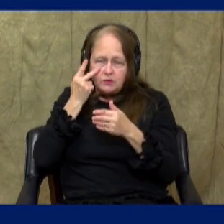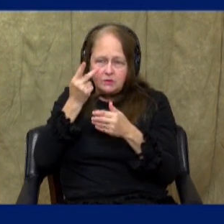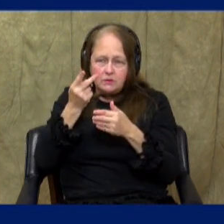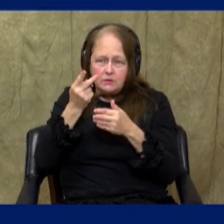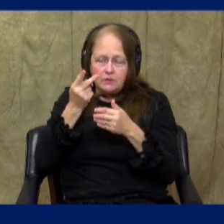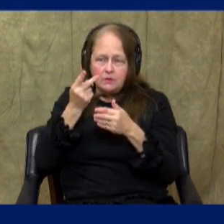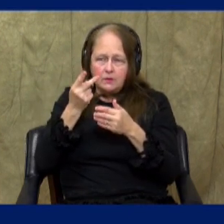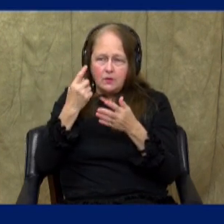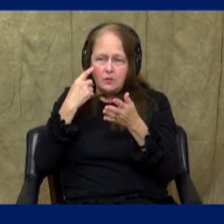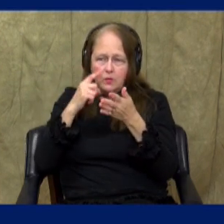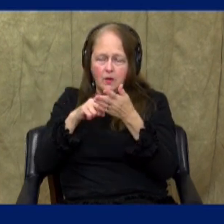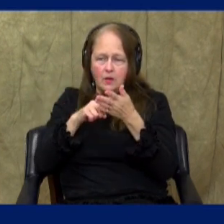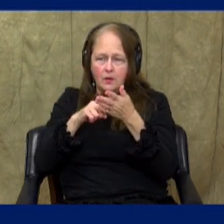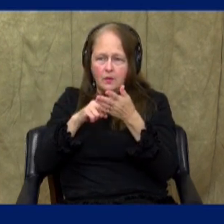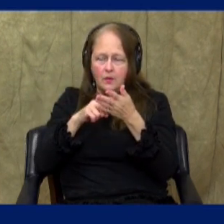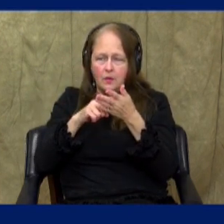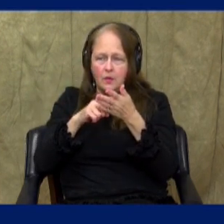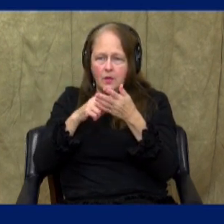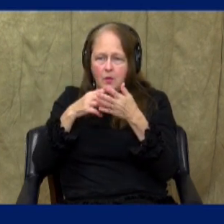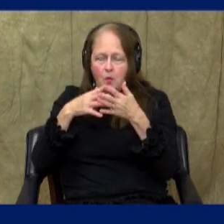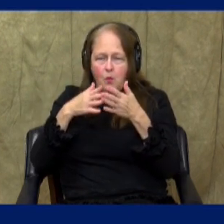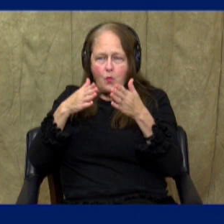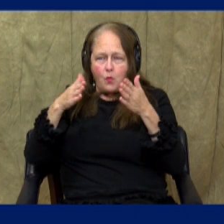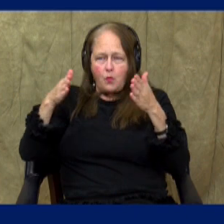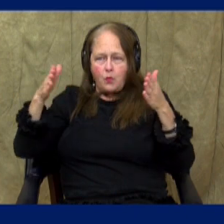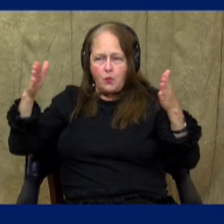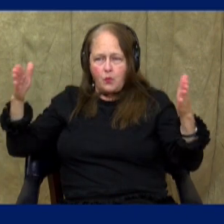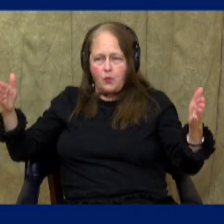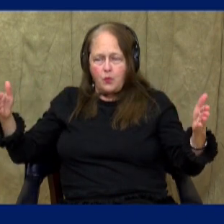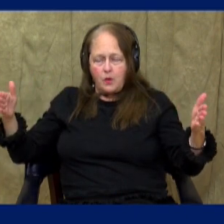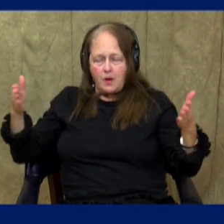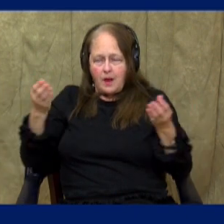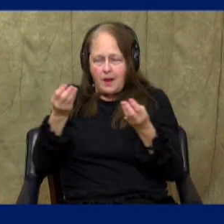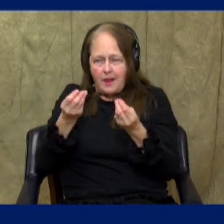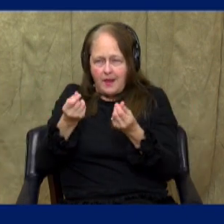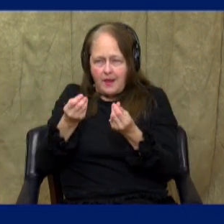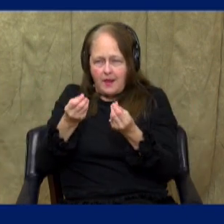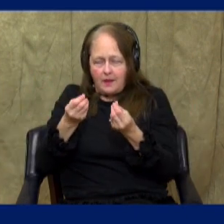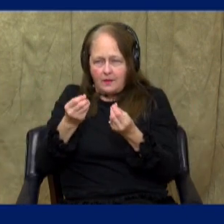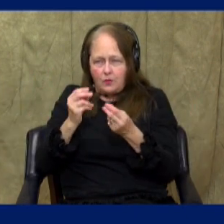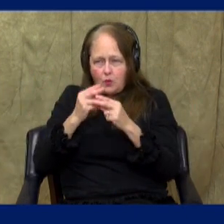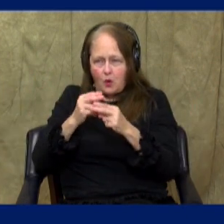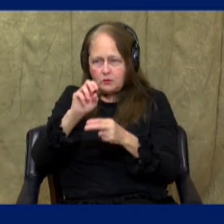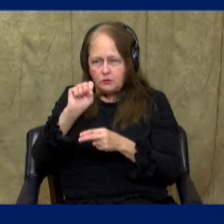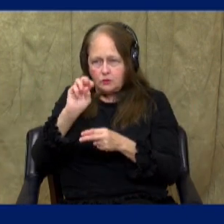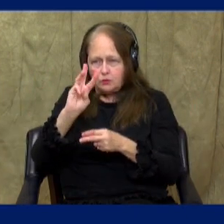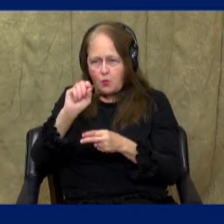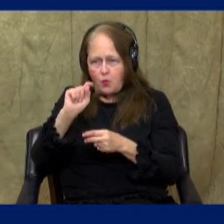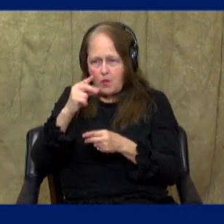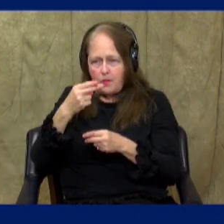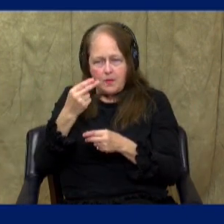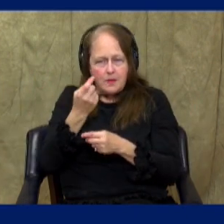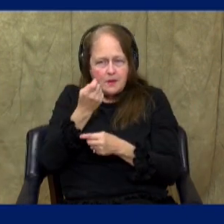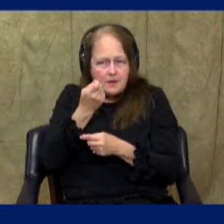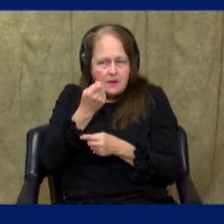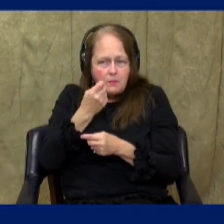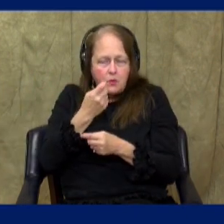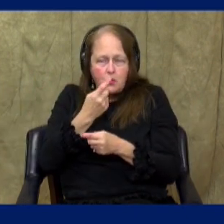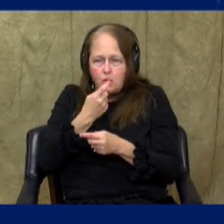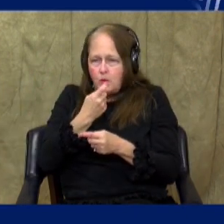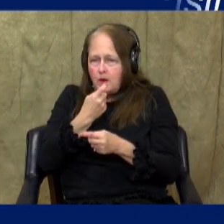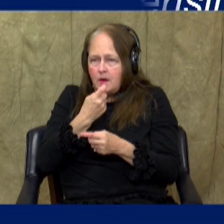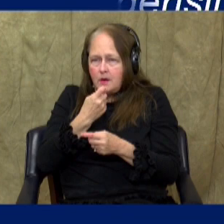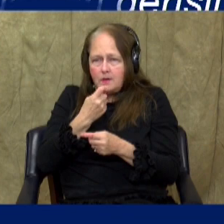have is that you've noticed that there are wide swaths of land that have very little red. And what does that